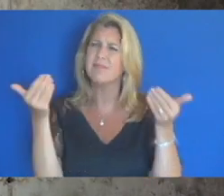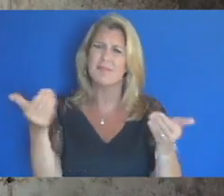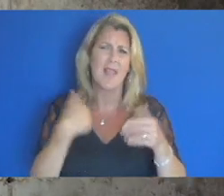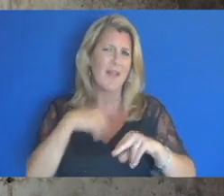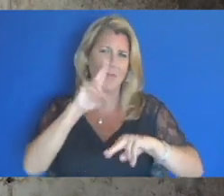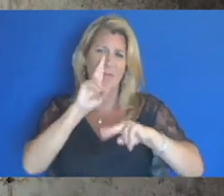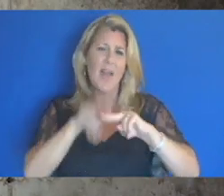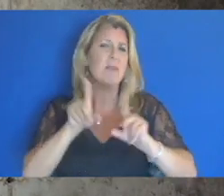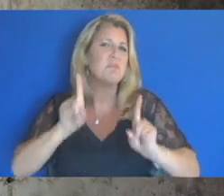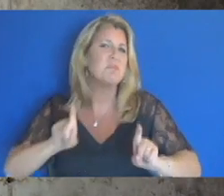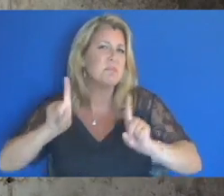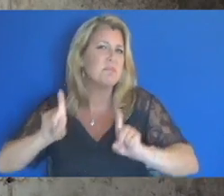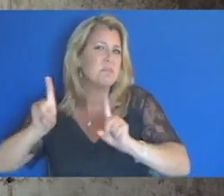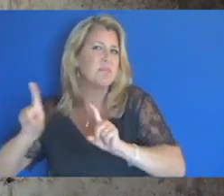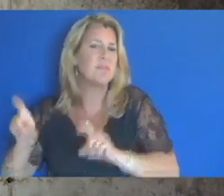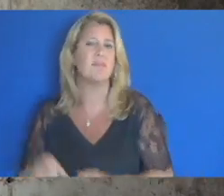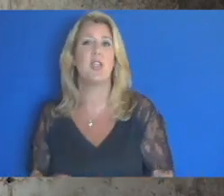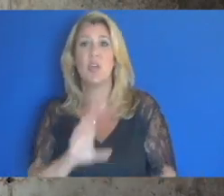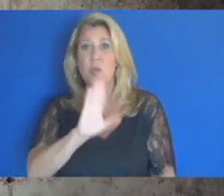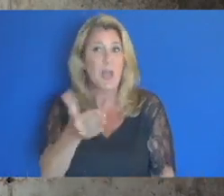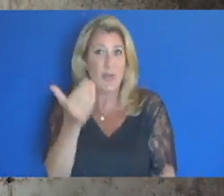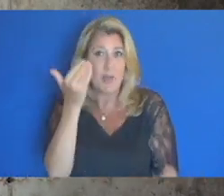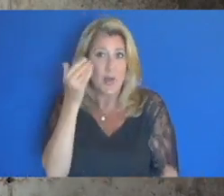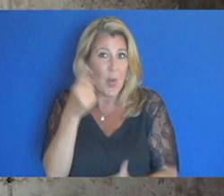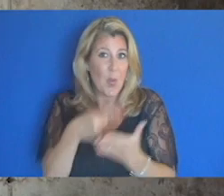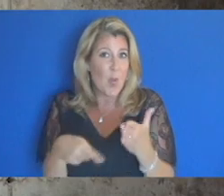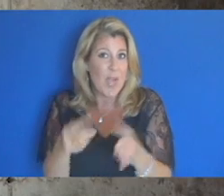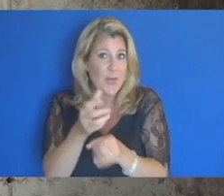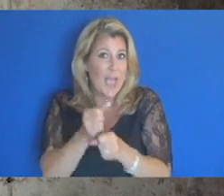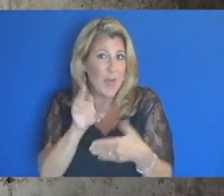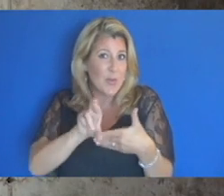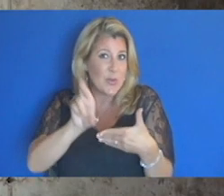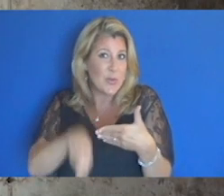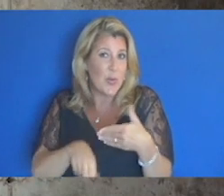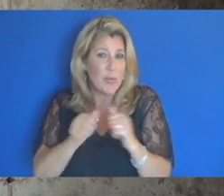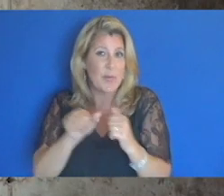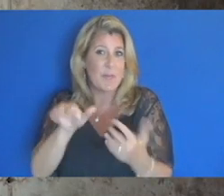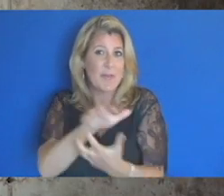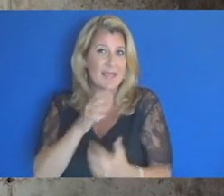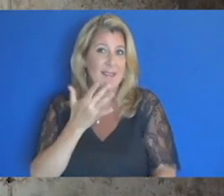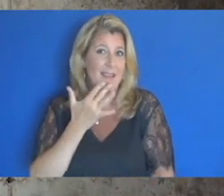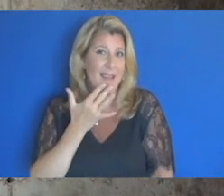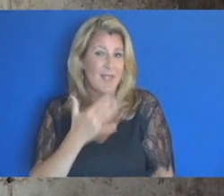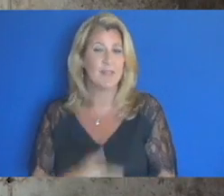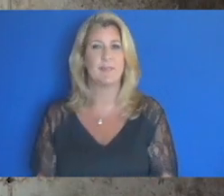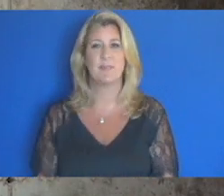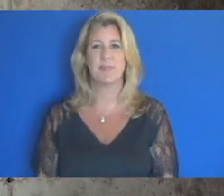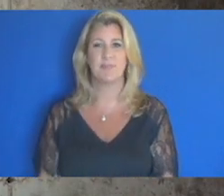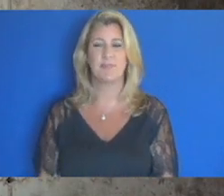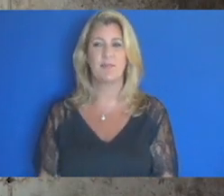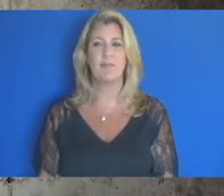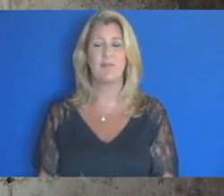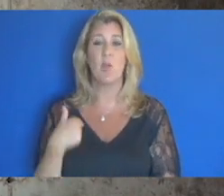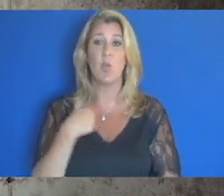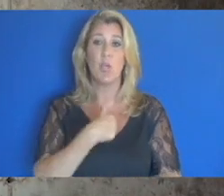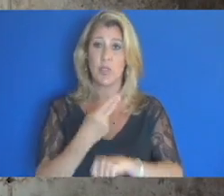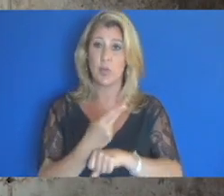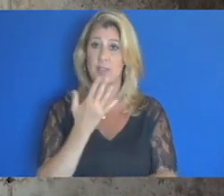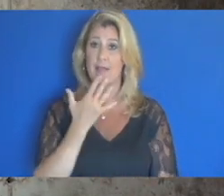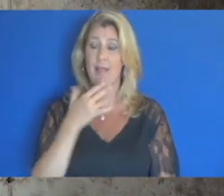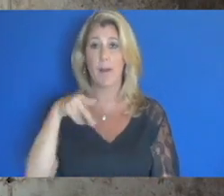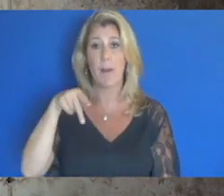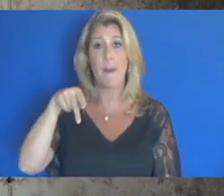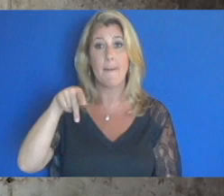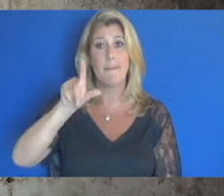I just wanted to let you know that mixing colors should be fun, so just have fun with it and experiment. You never know what you're gonna get when